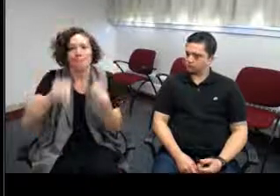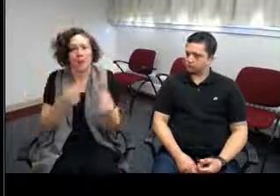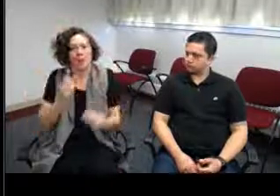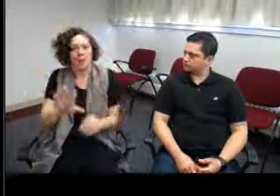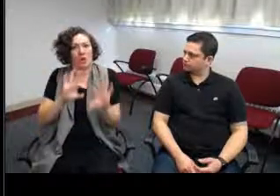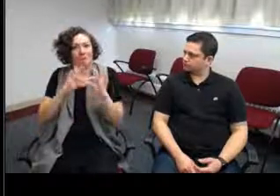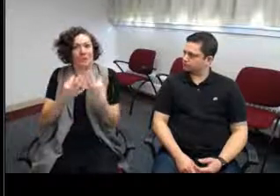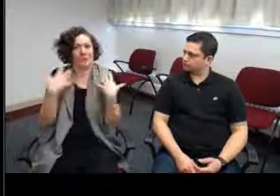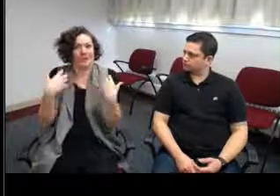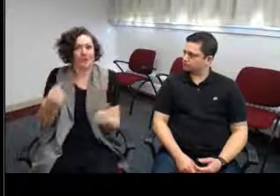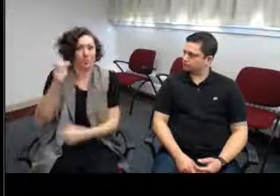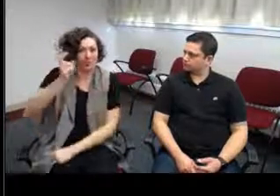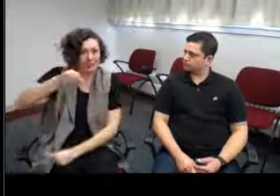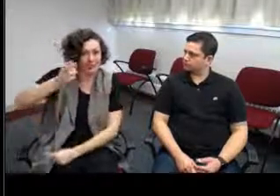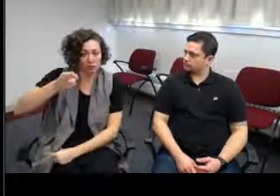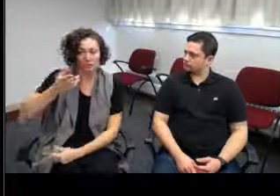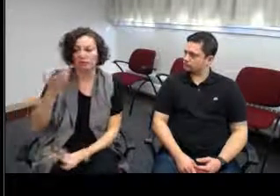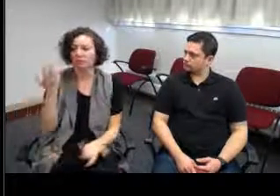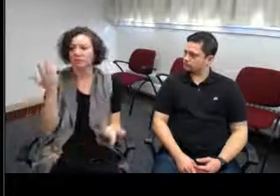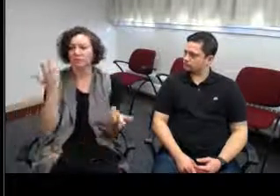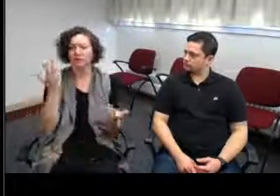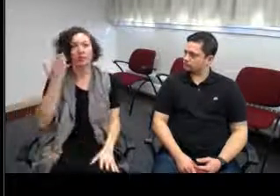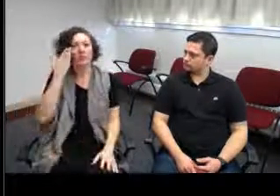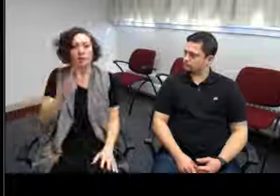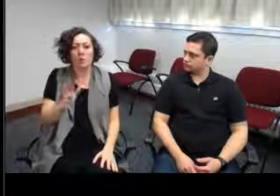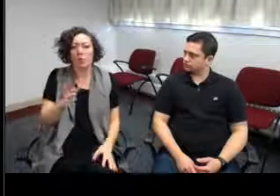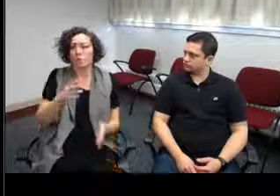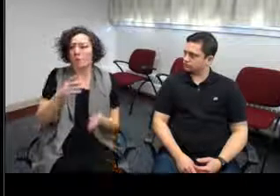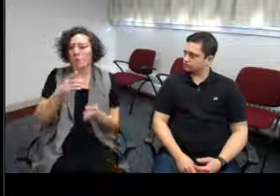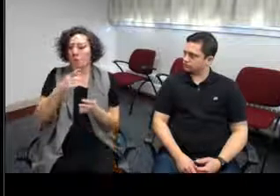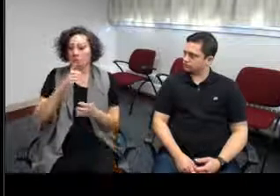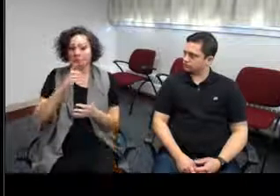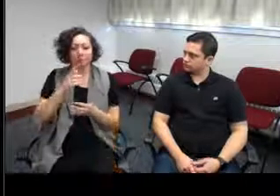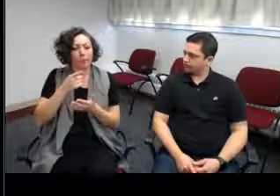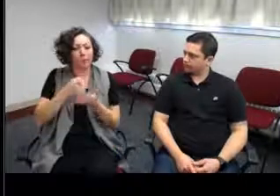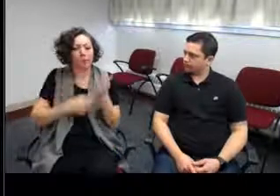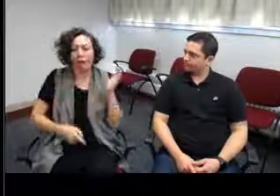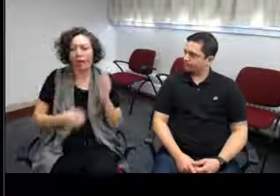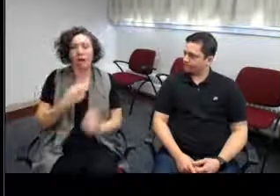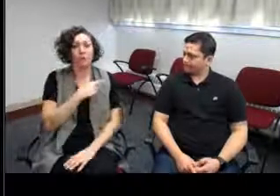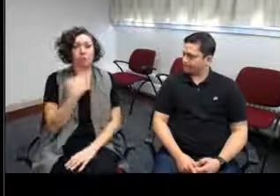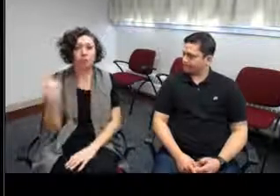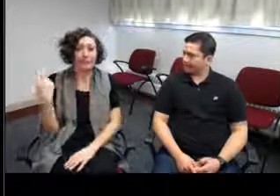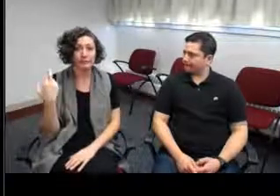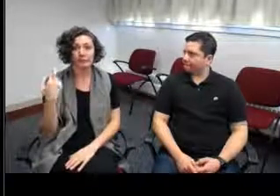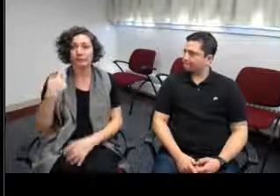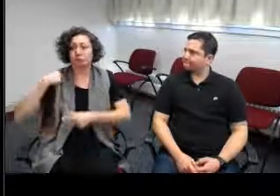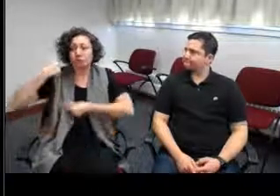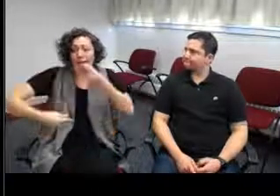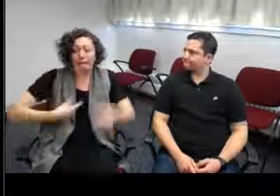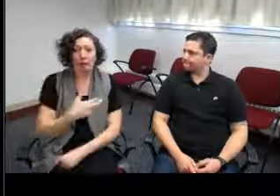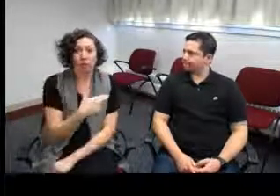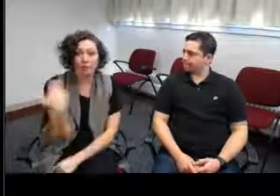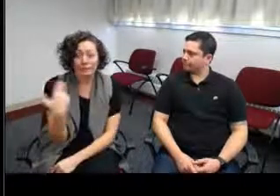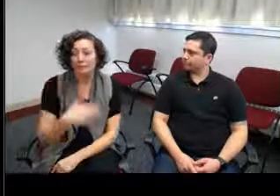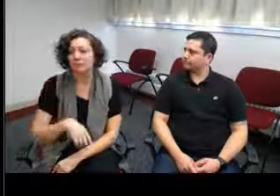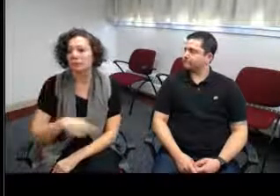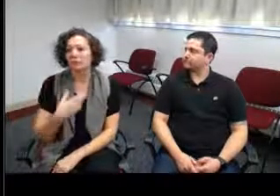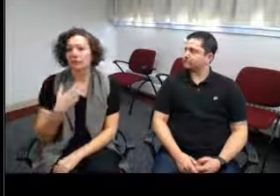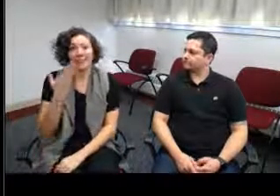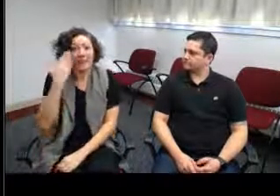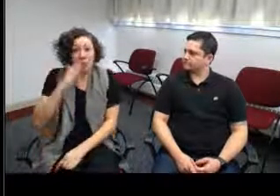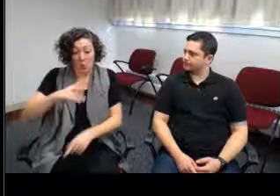So this means that really growing up, these children are missing out on their own family's history, medical or otherwise. They don't know what